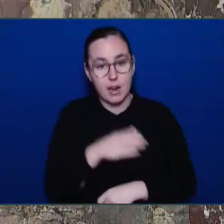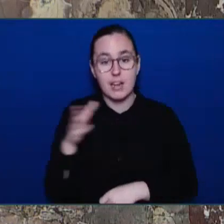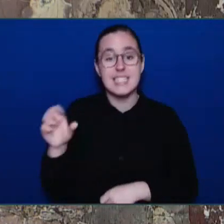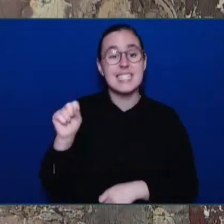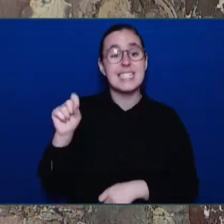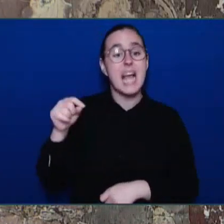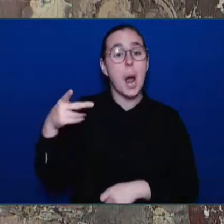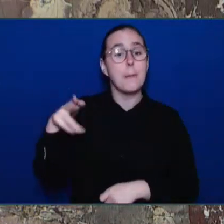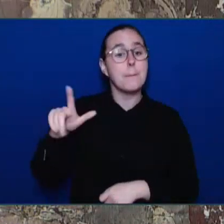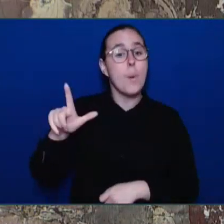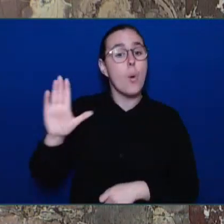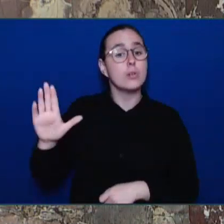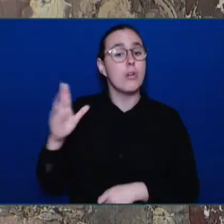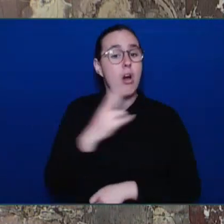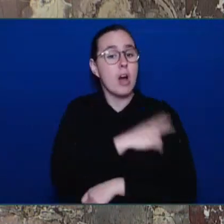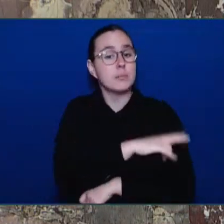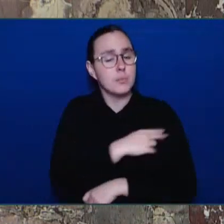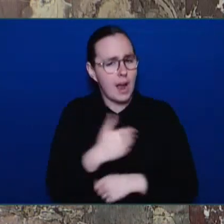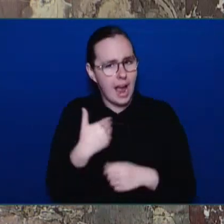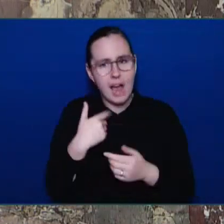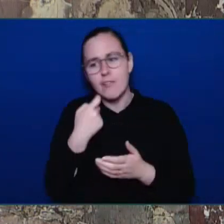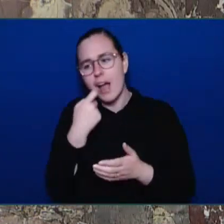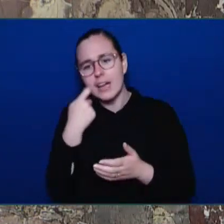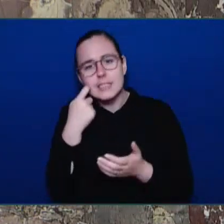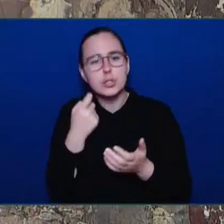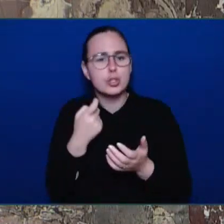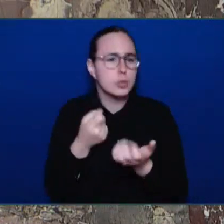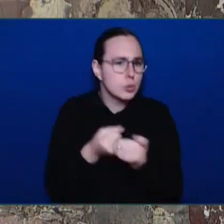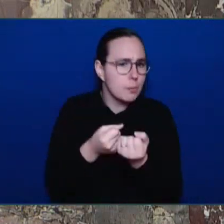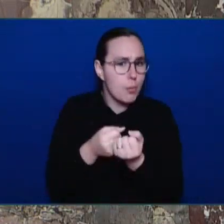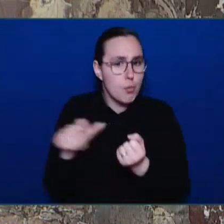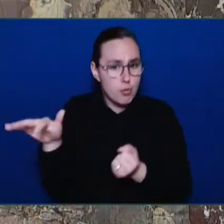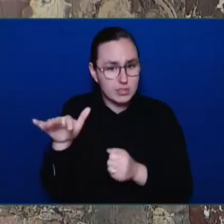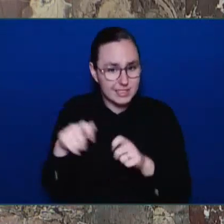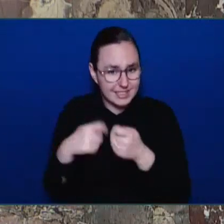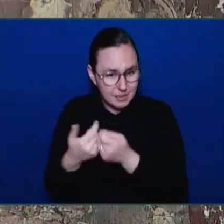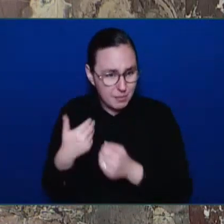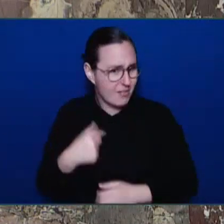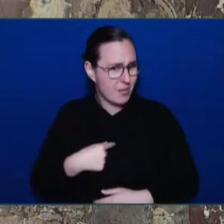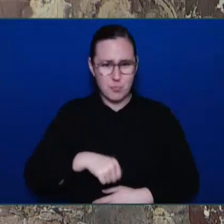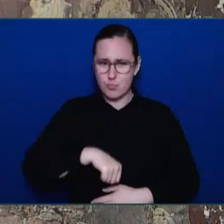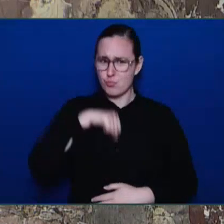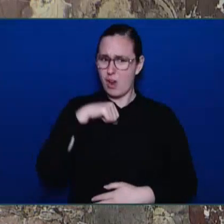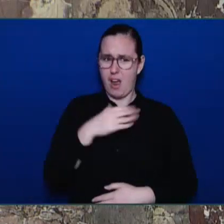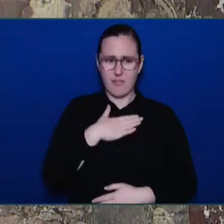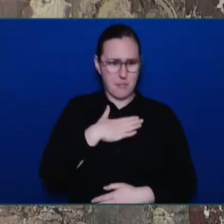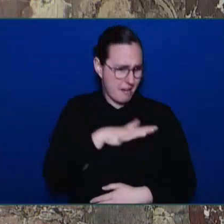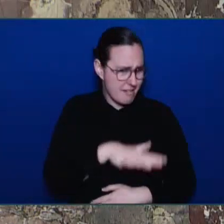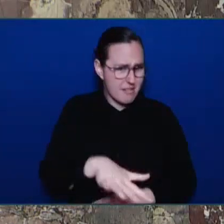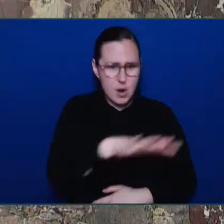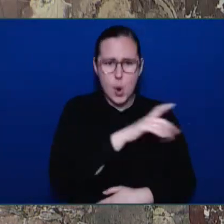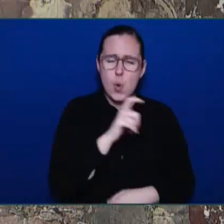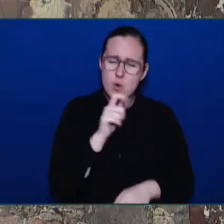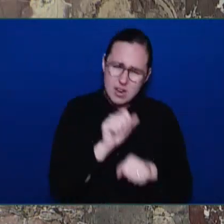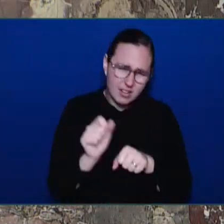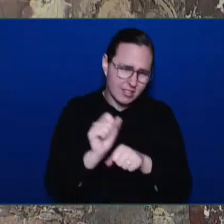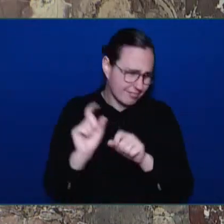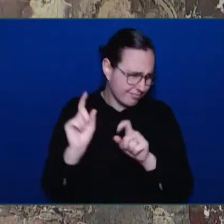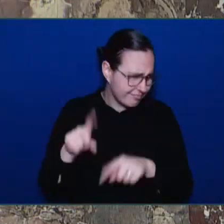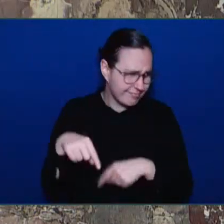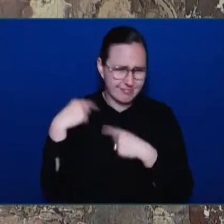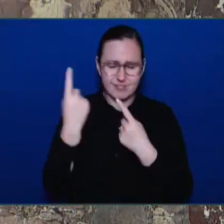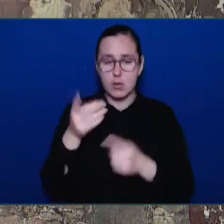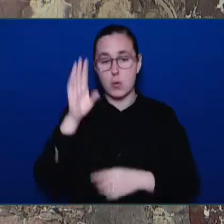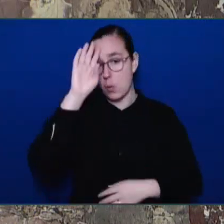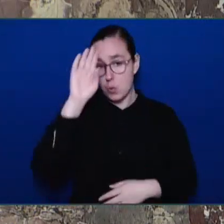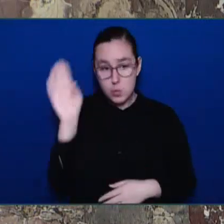my colleagues who have been doing this work and delivering for British Columbians, but we know there's so much more to do. And Honourable Speaker, I'll